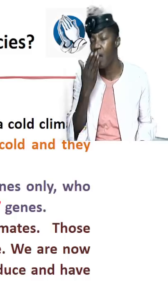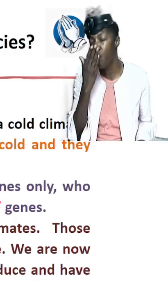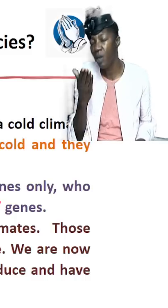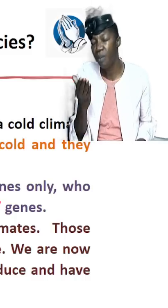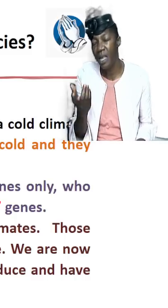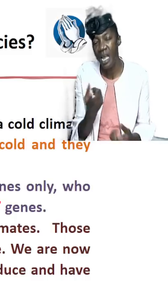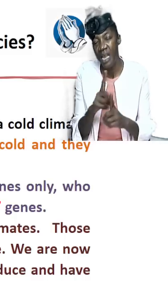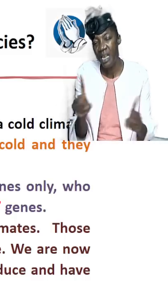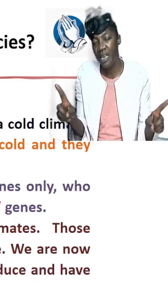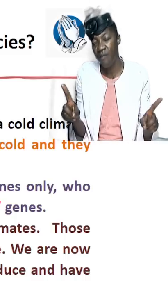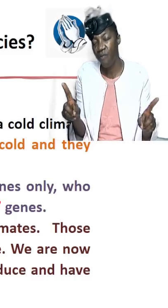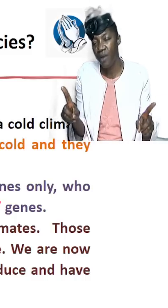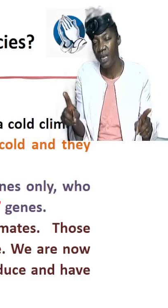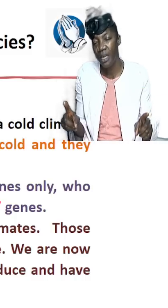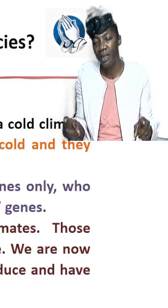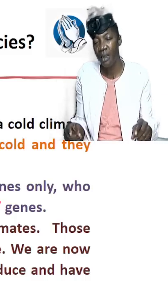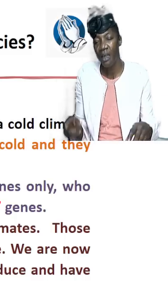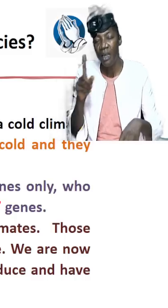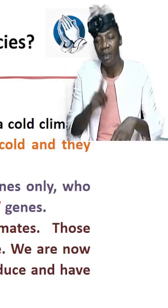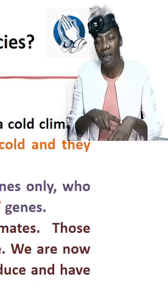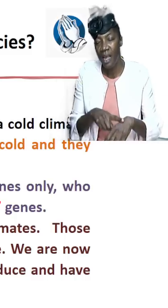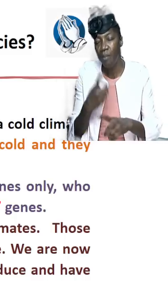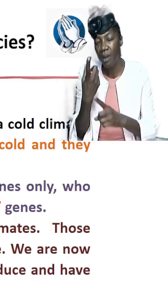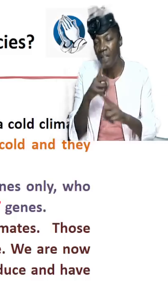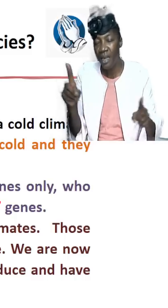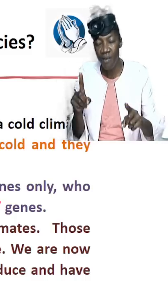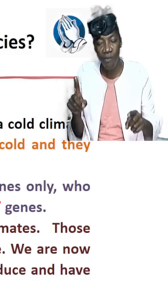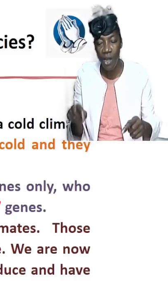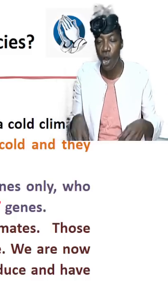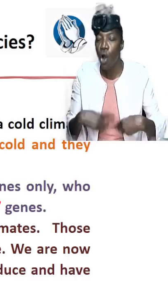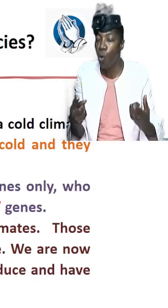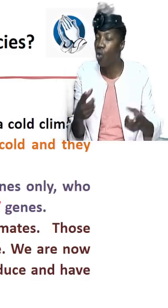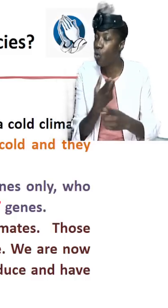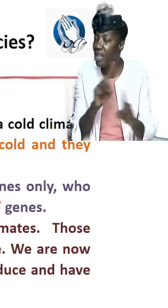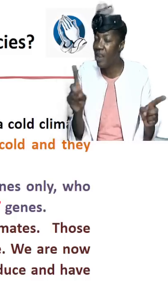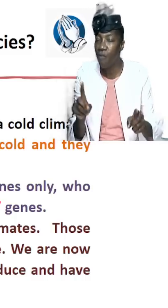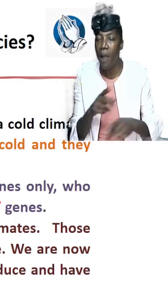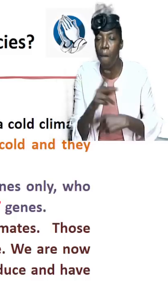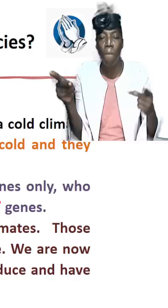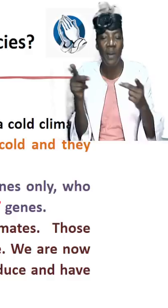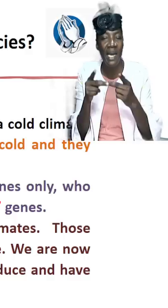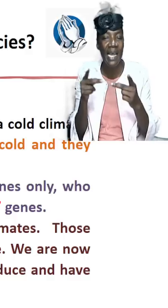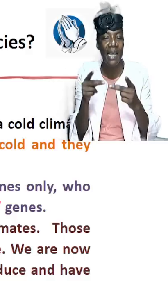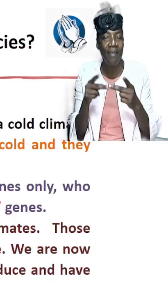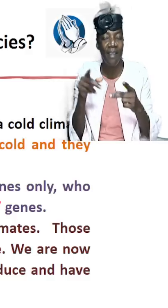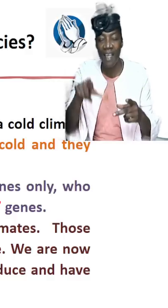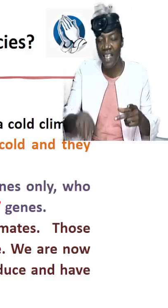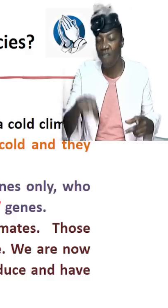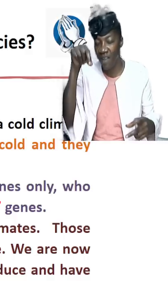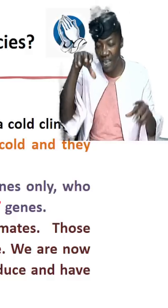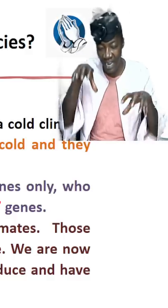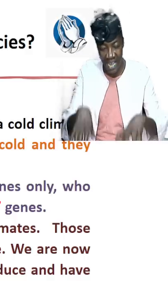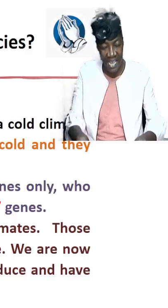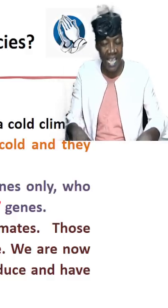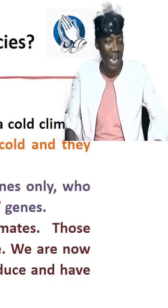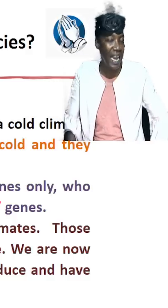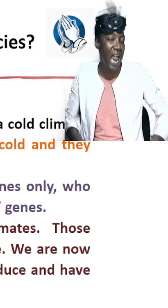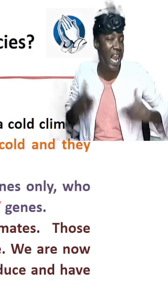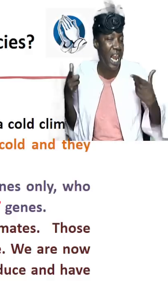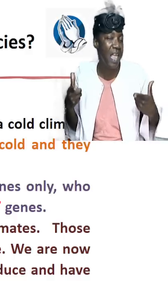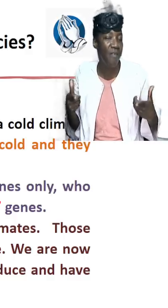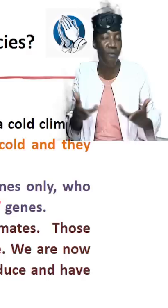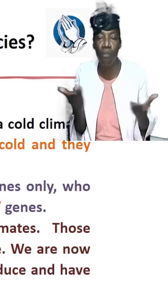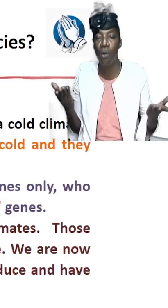of the temperature, and different sets will go to different places, and you will find that they can survive there. But guess